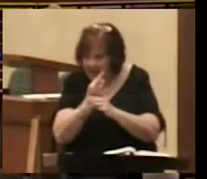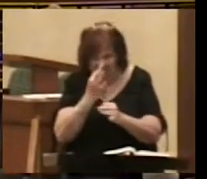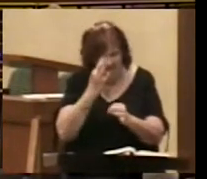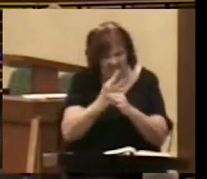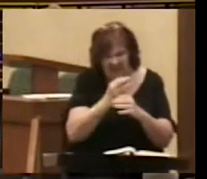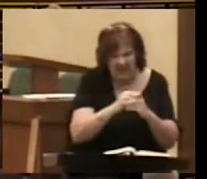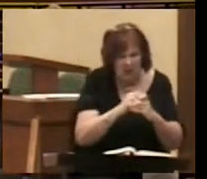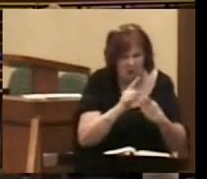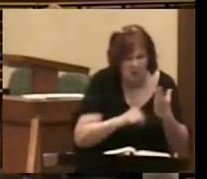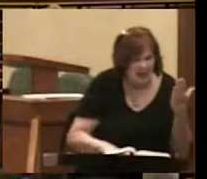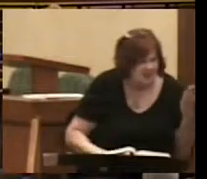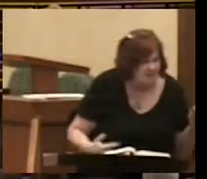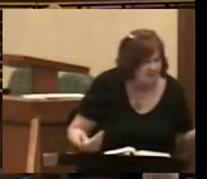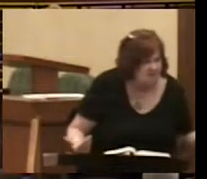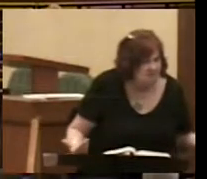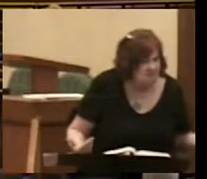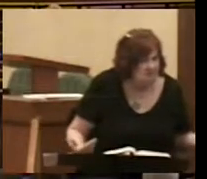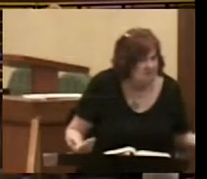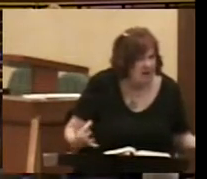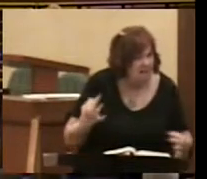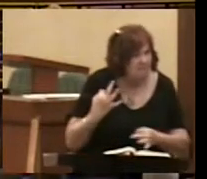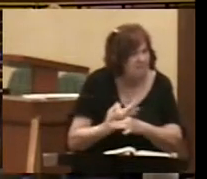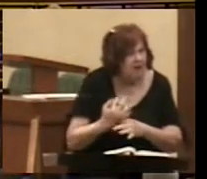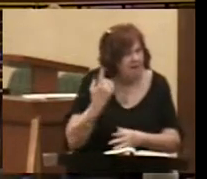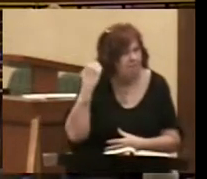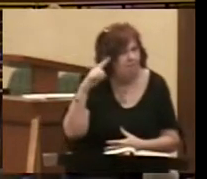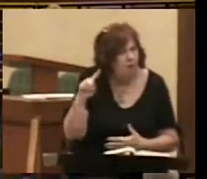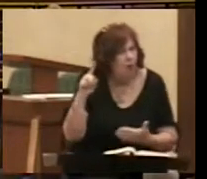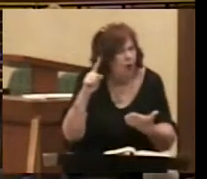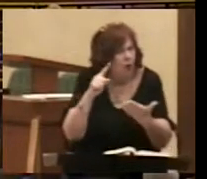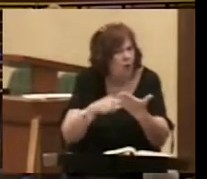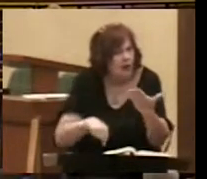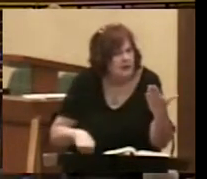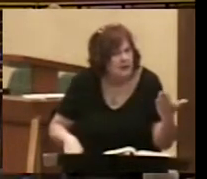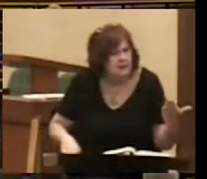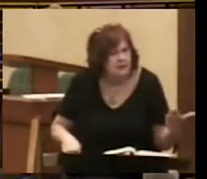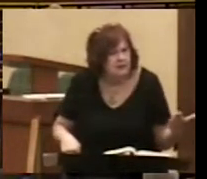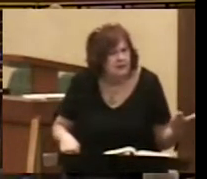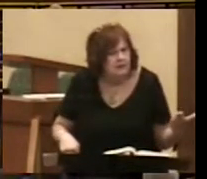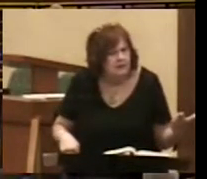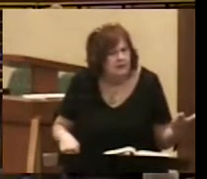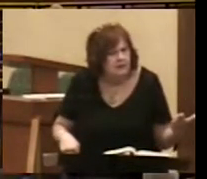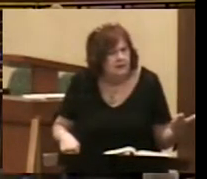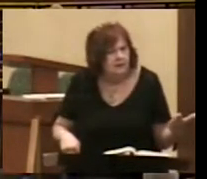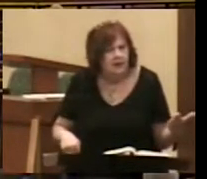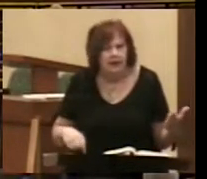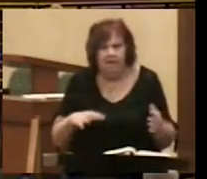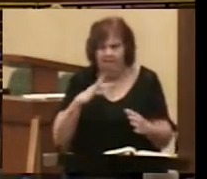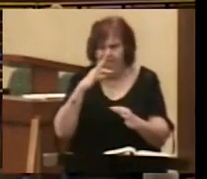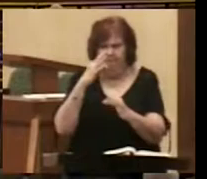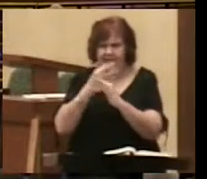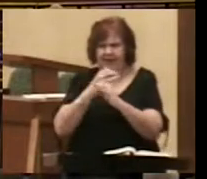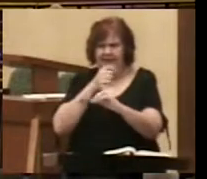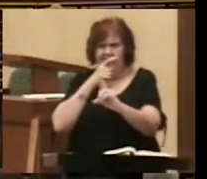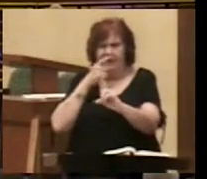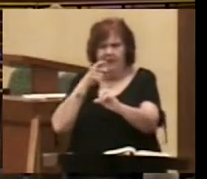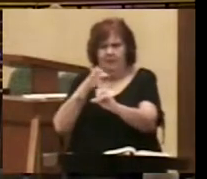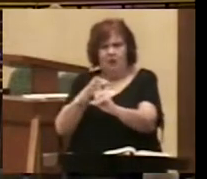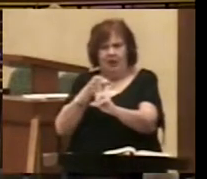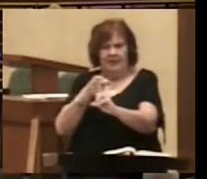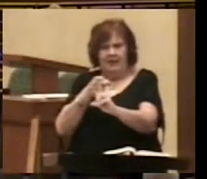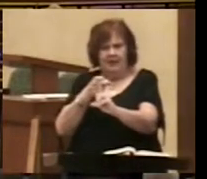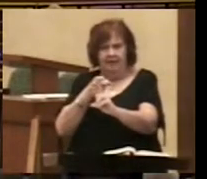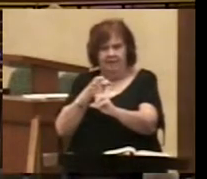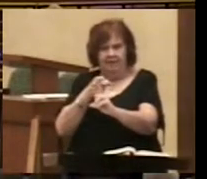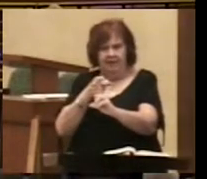what? Faith for what? Faith is never the objective. Faith is